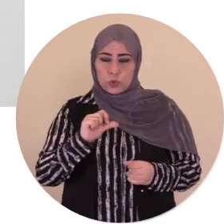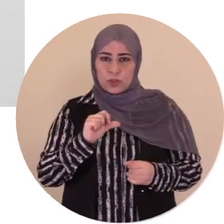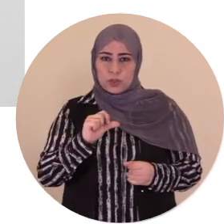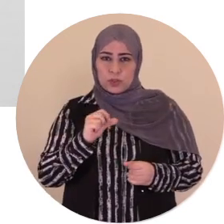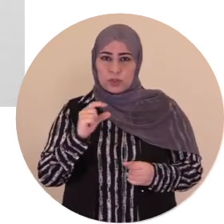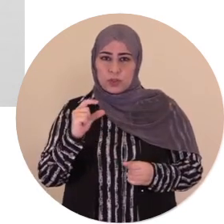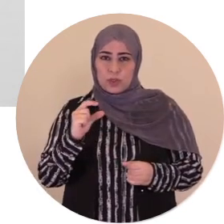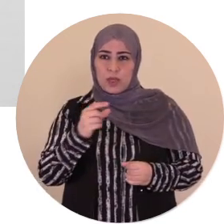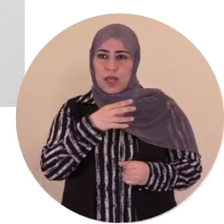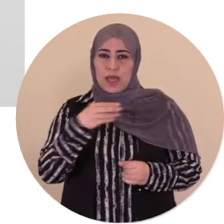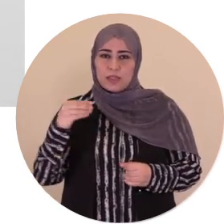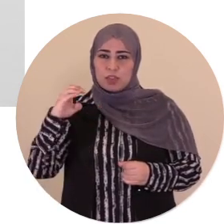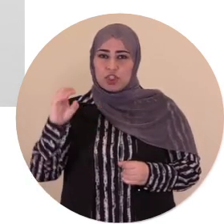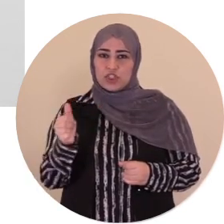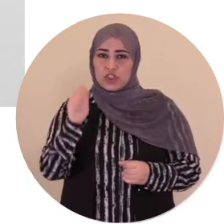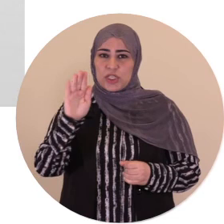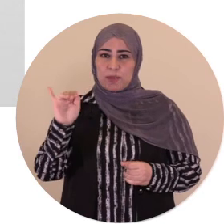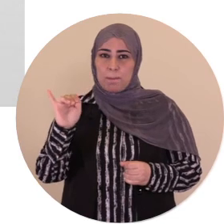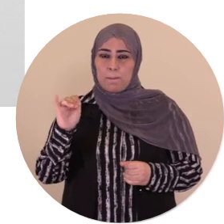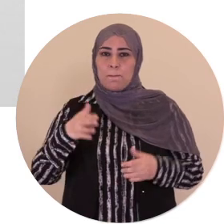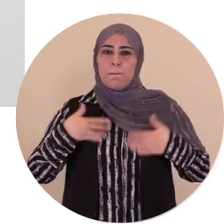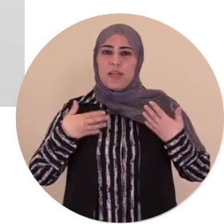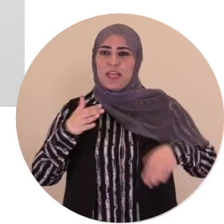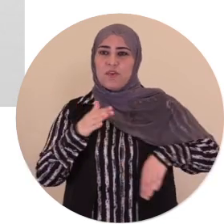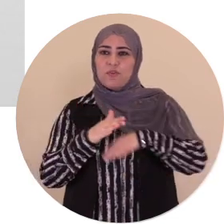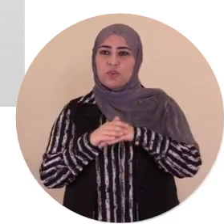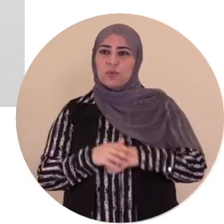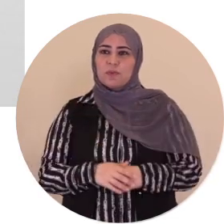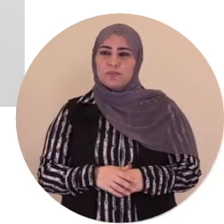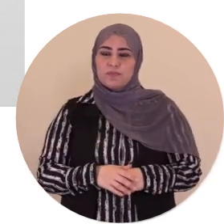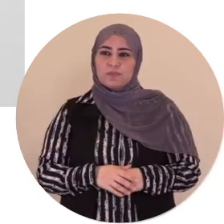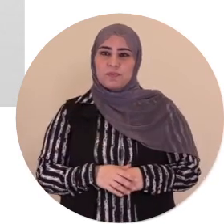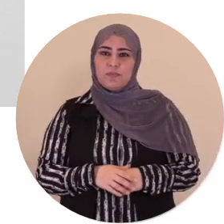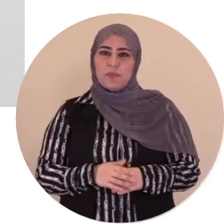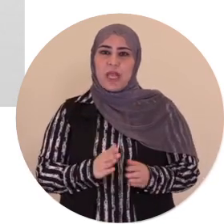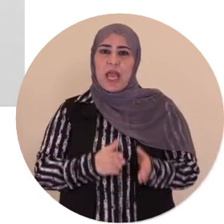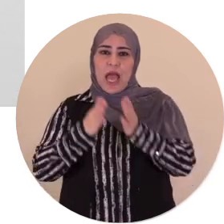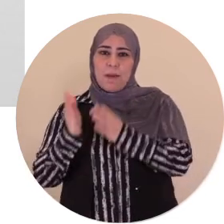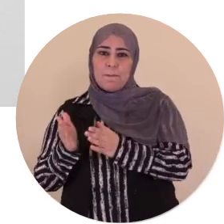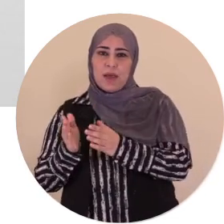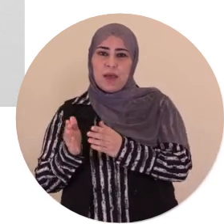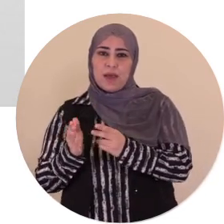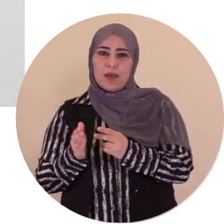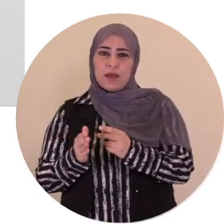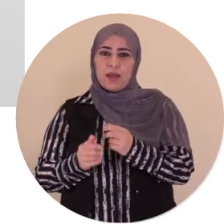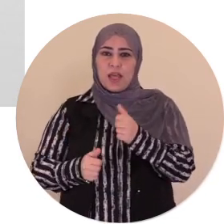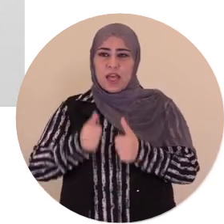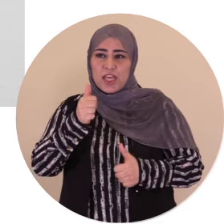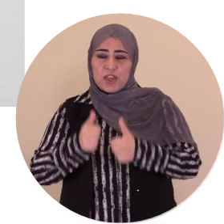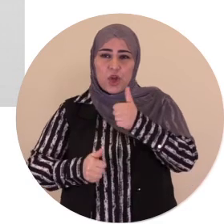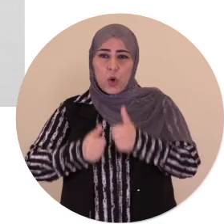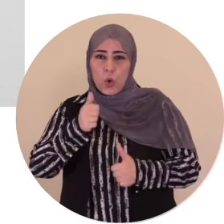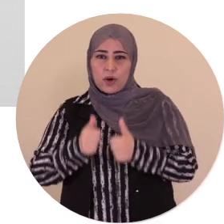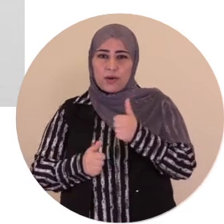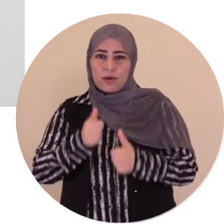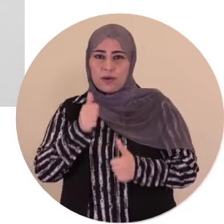Spanish. However, either or, we said it's for options. You can either have this or that. Look at the examples provided